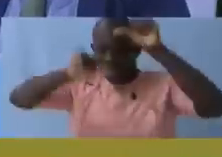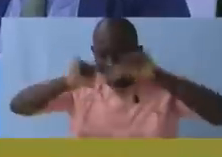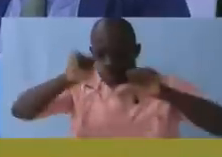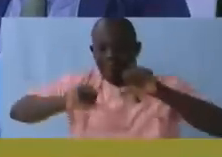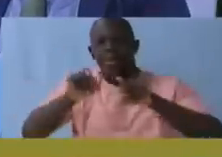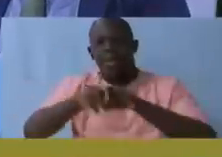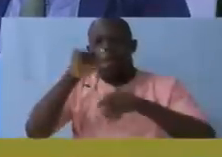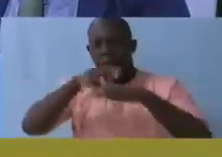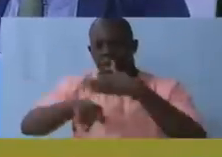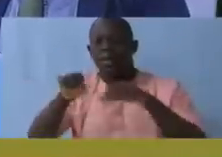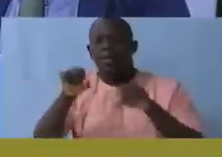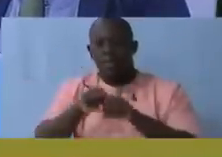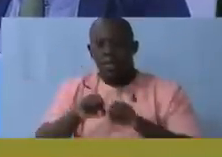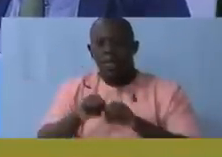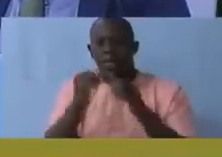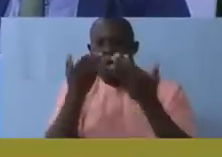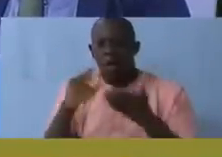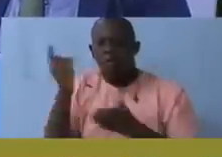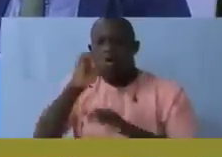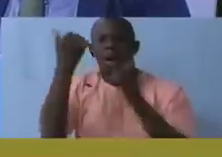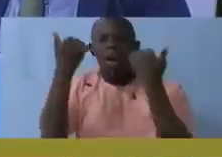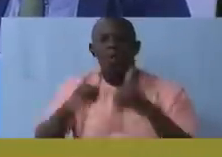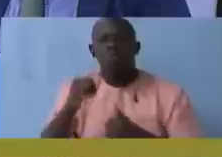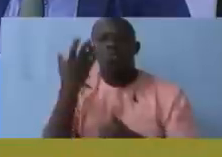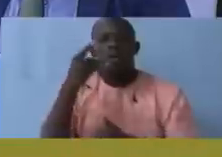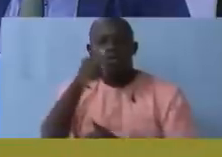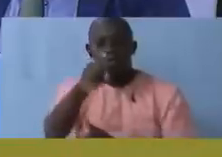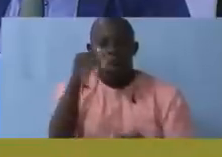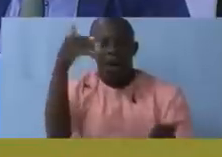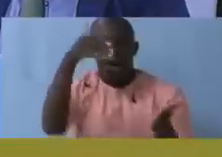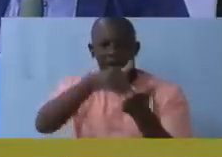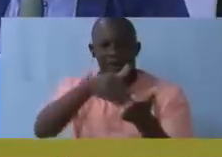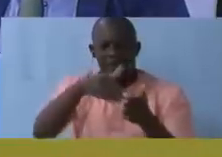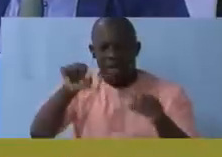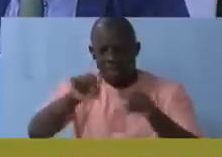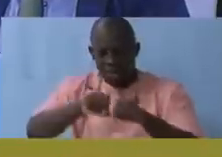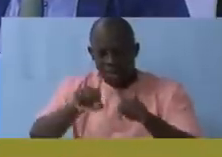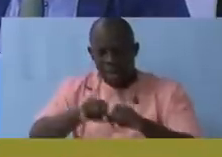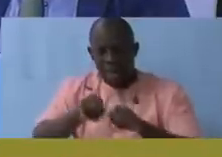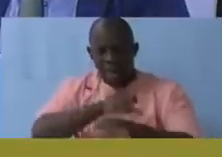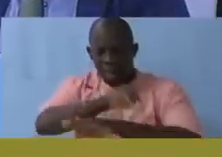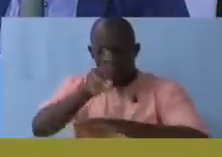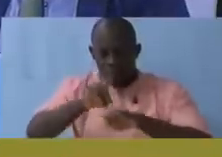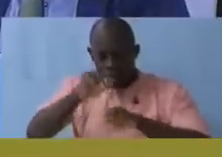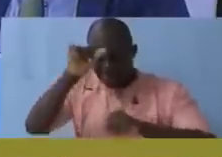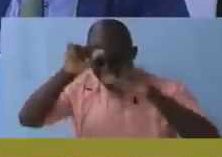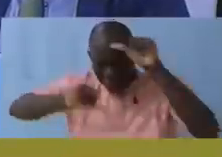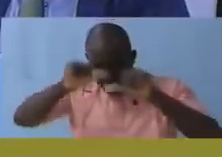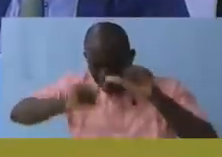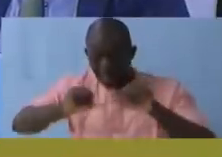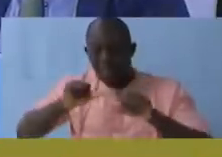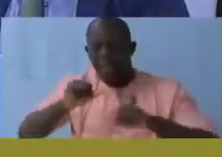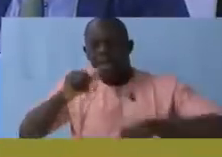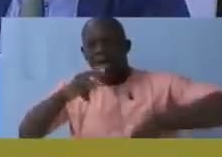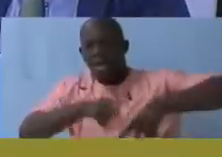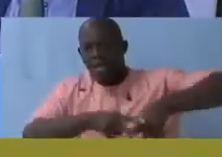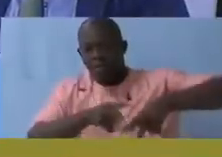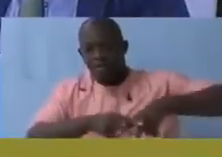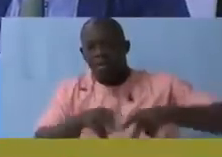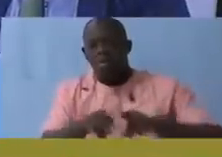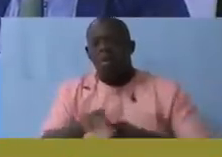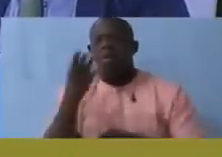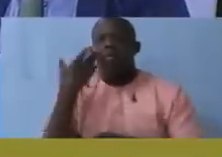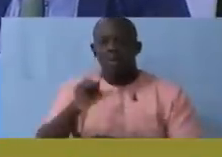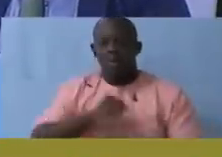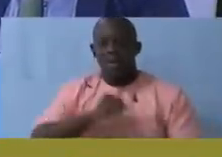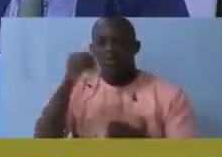laboratory. And what happened when you went there, when you got there? When I got there, I met the in